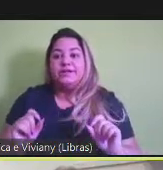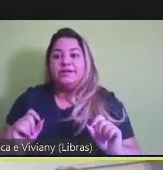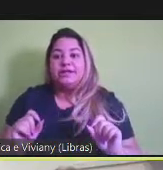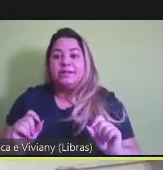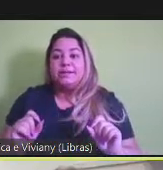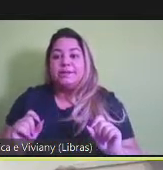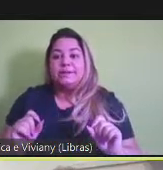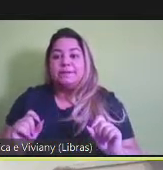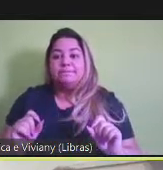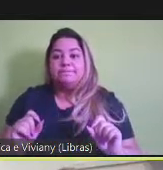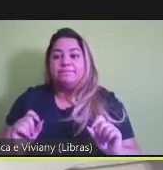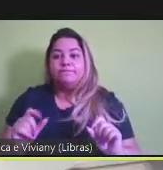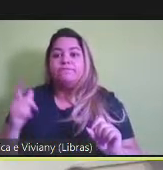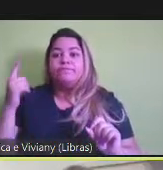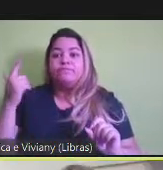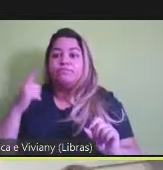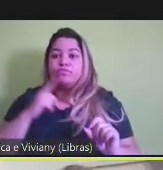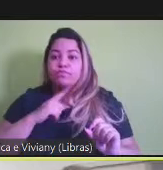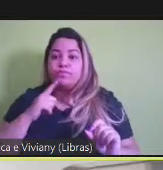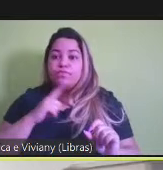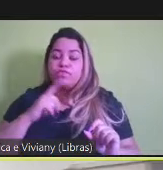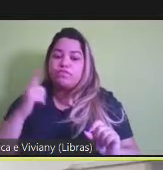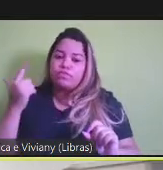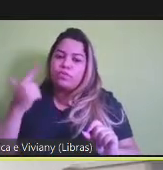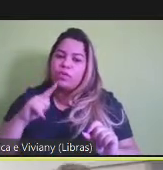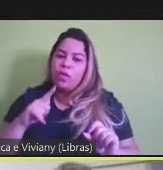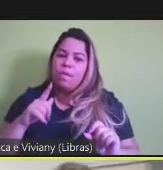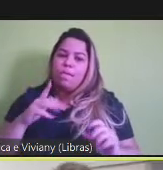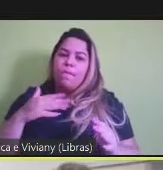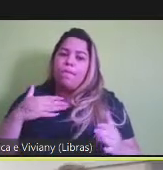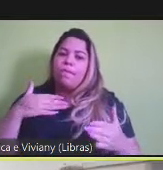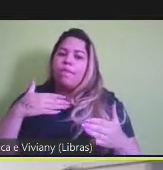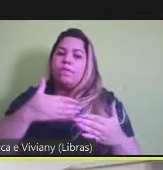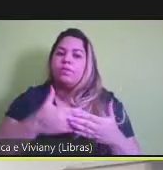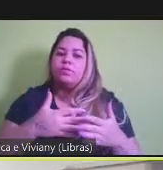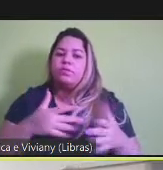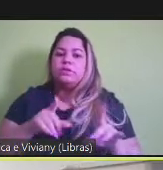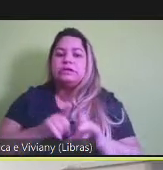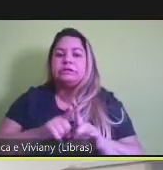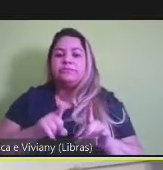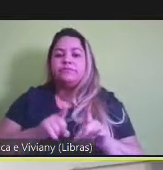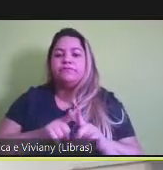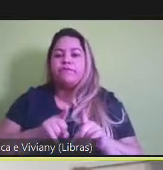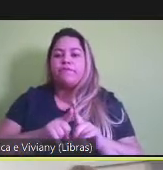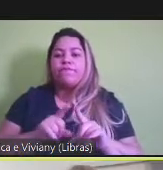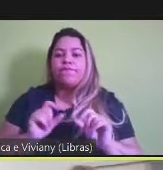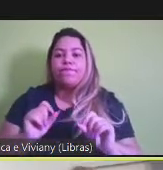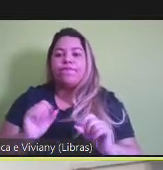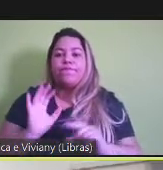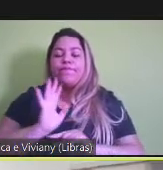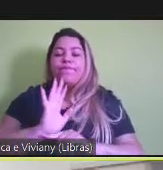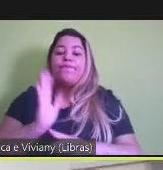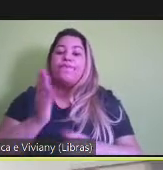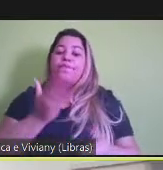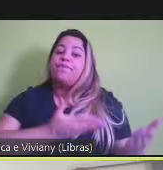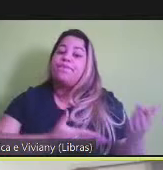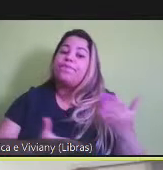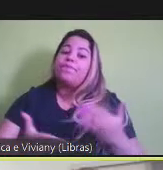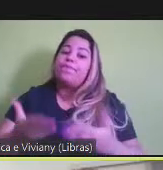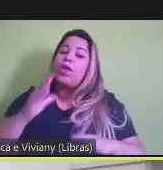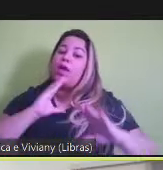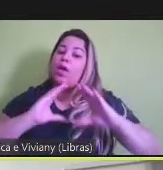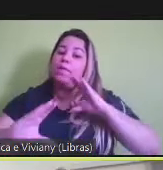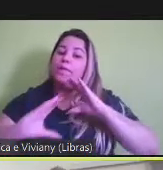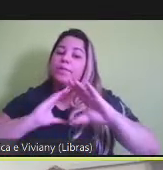And another fundamental element for us to advance in this work group and collaborative practice